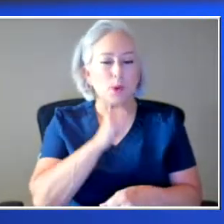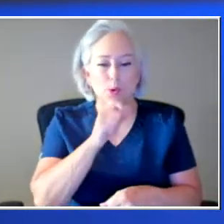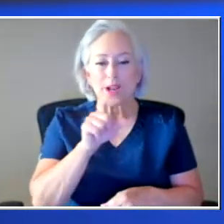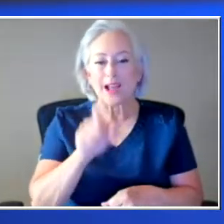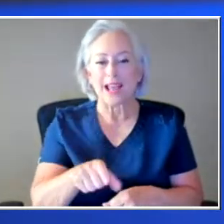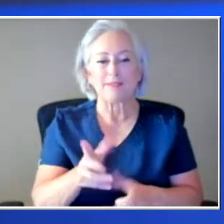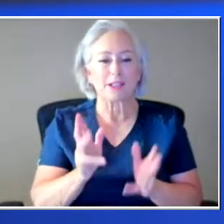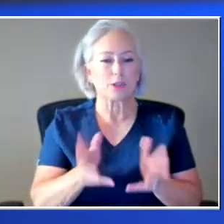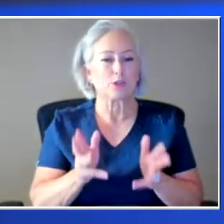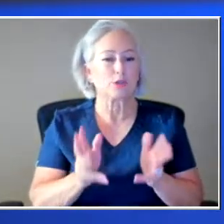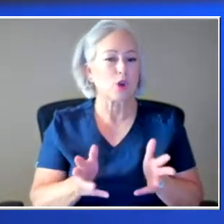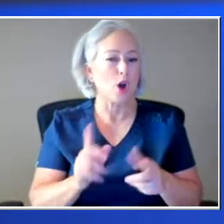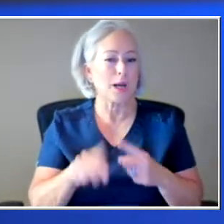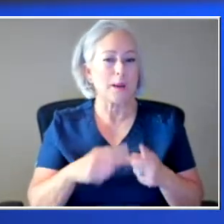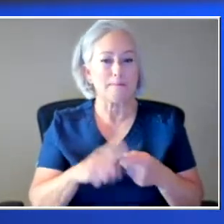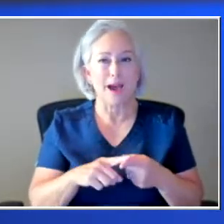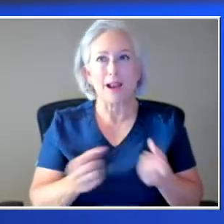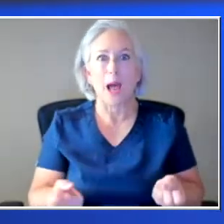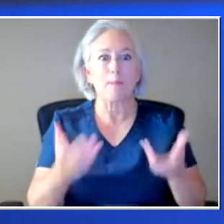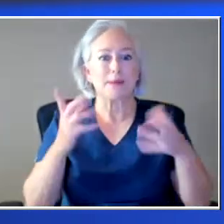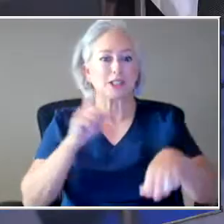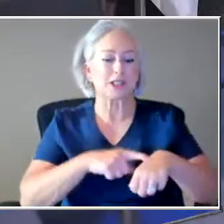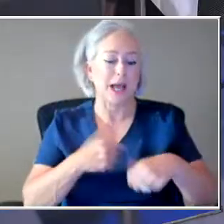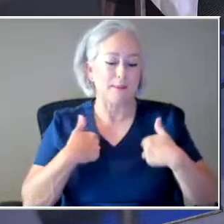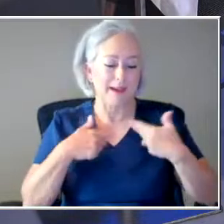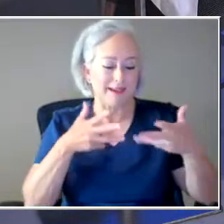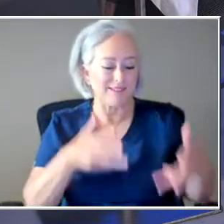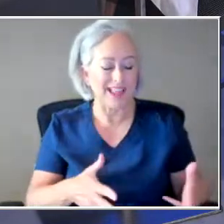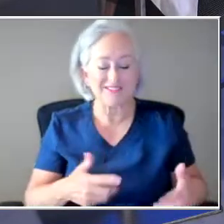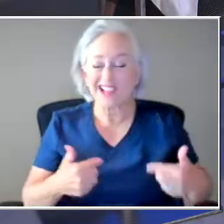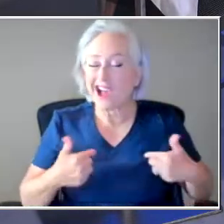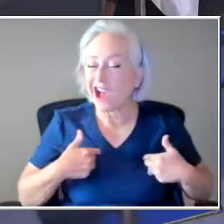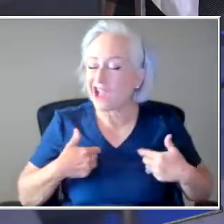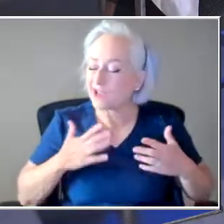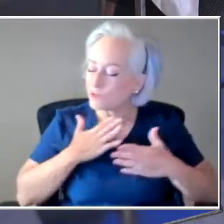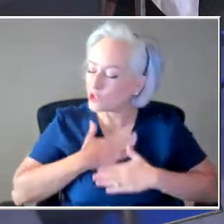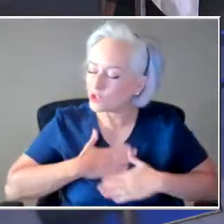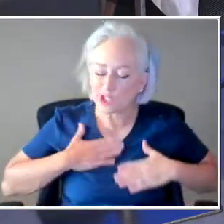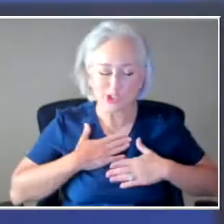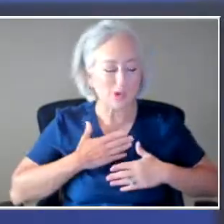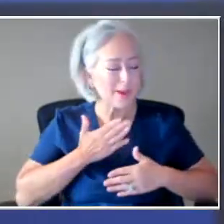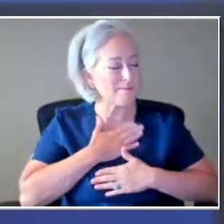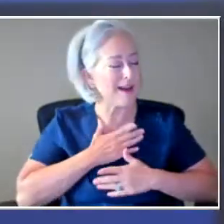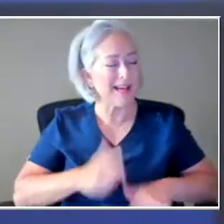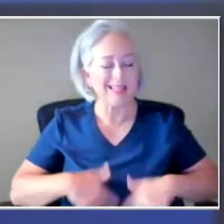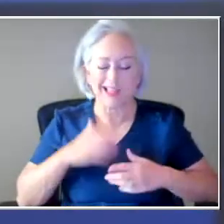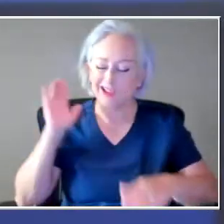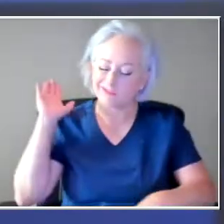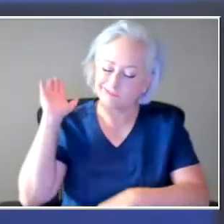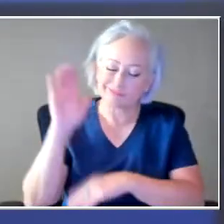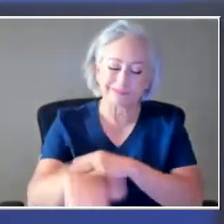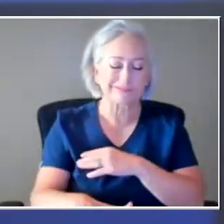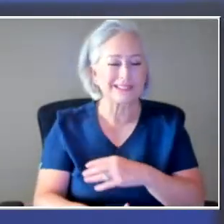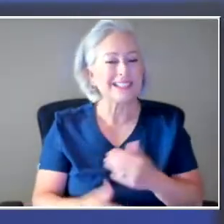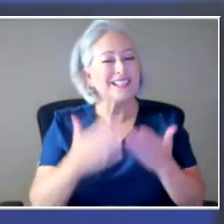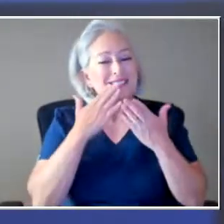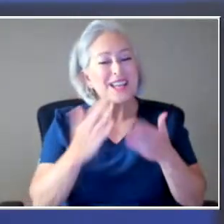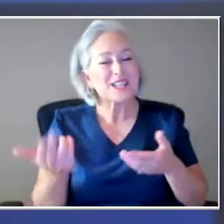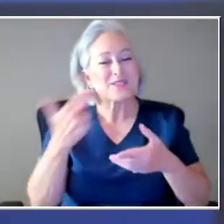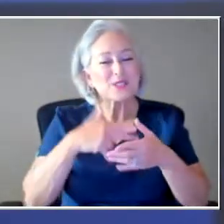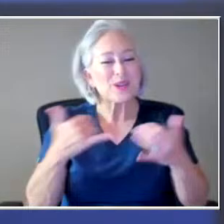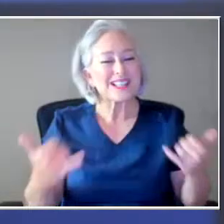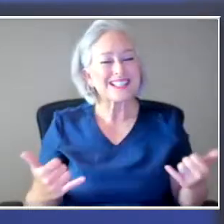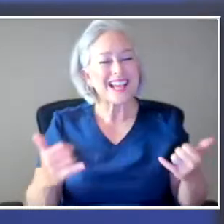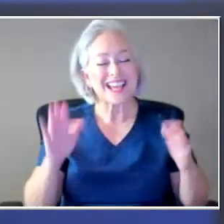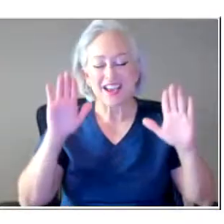can get me. I'm out living my life. Yeah, you do it. Thank you so much. Good to see you. And thanks to all of our guests. Thanks to our viewers for being with us. Have a great weekend. We'll see you